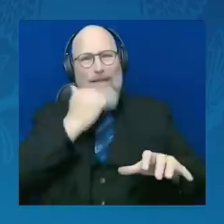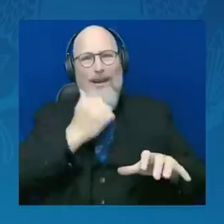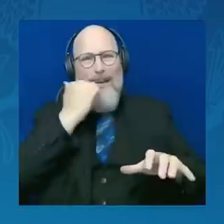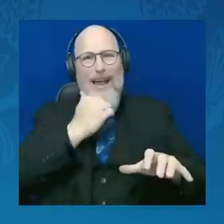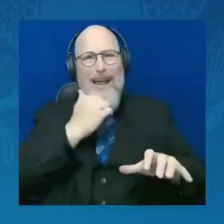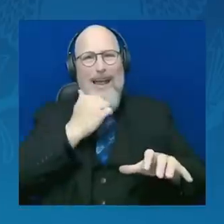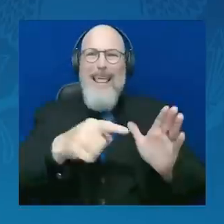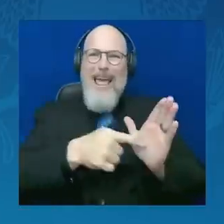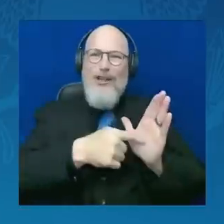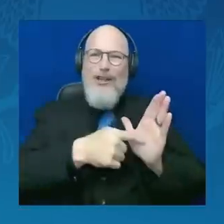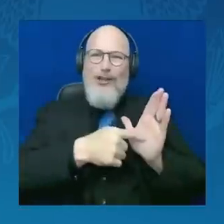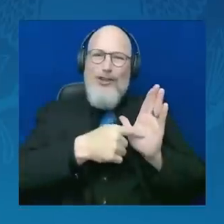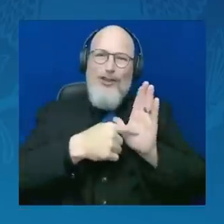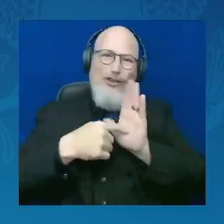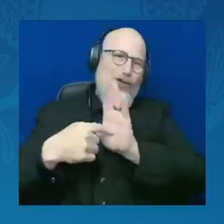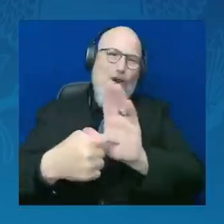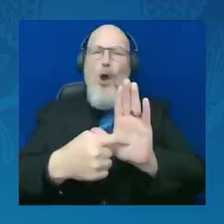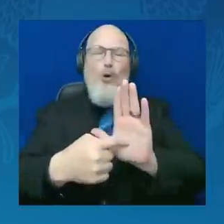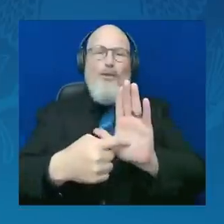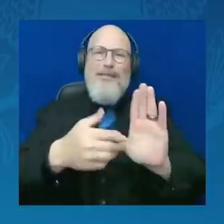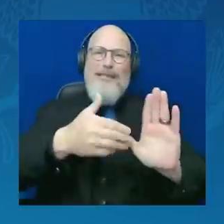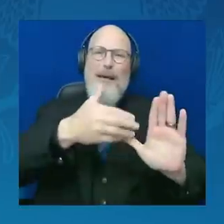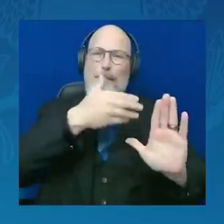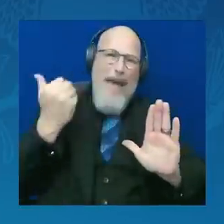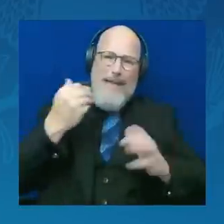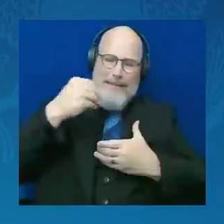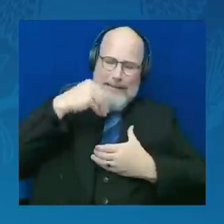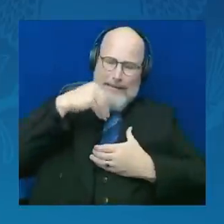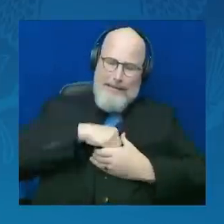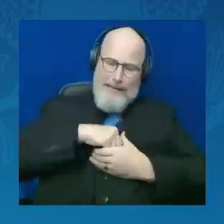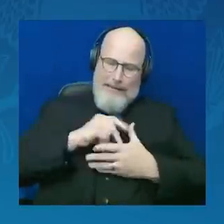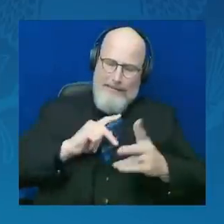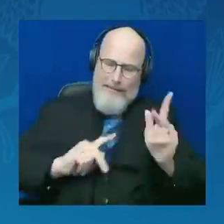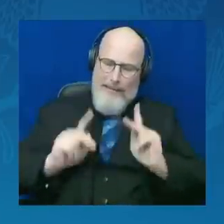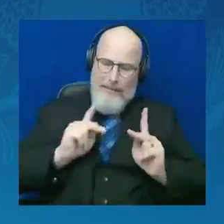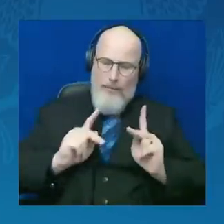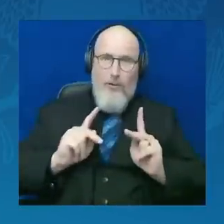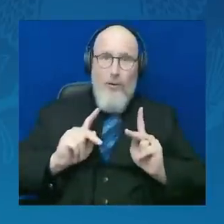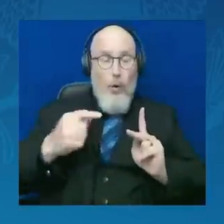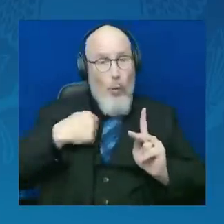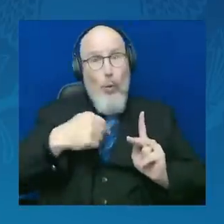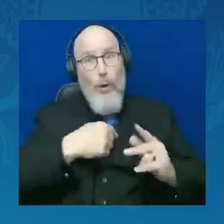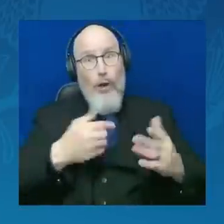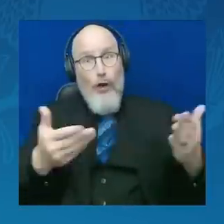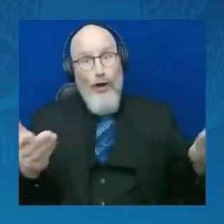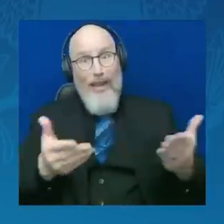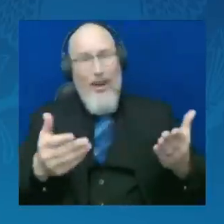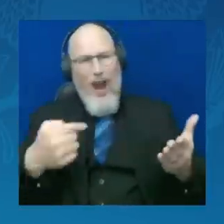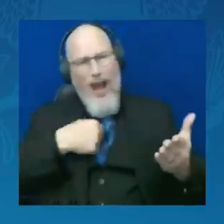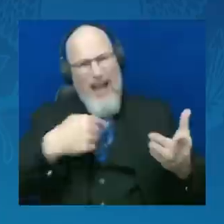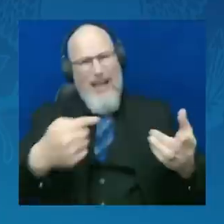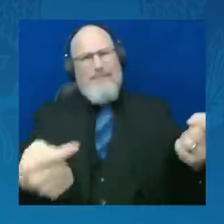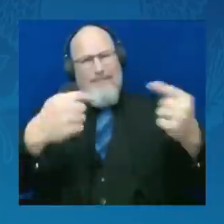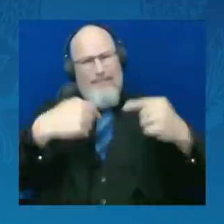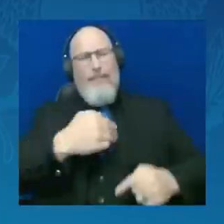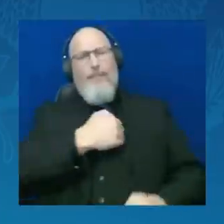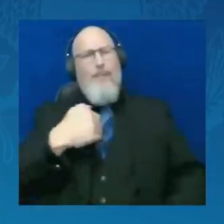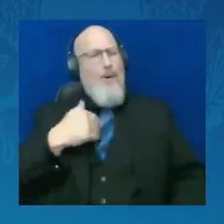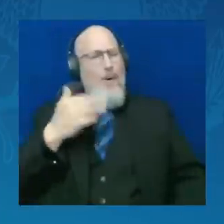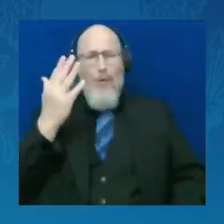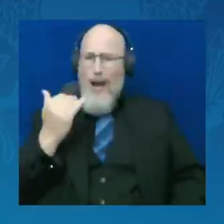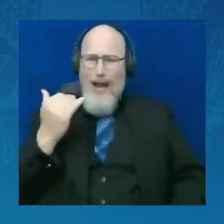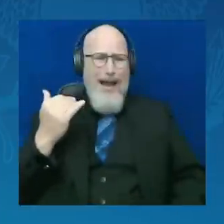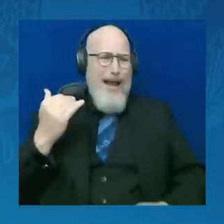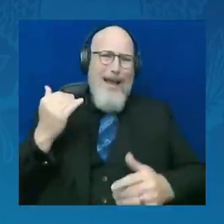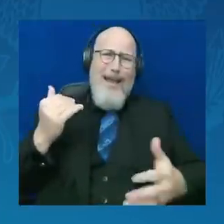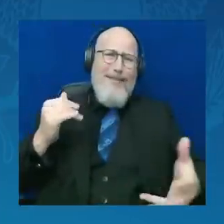We are here, and I am here in Poland today, as part of an enduring, long-standing friendship and